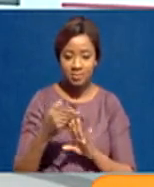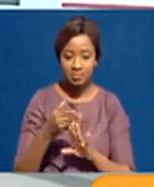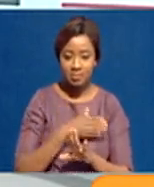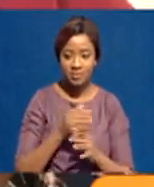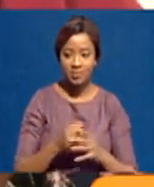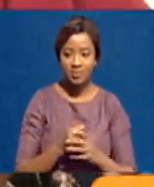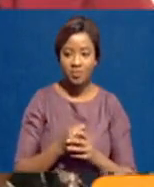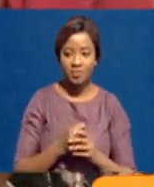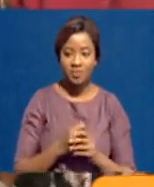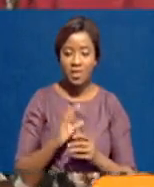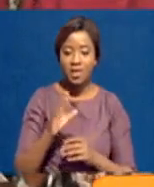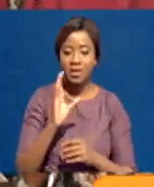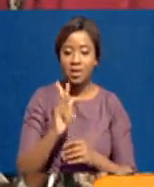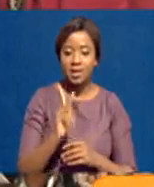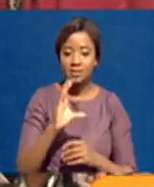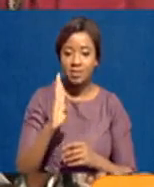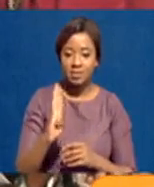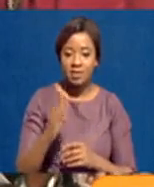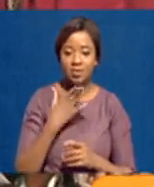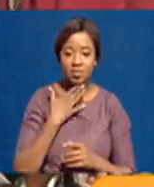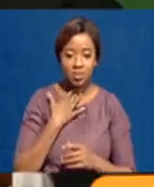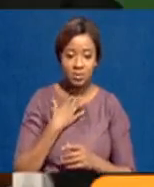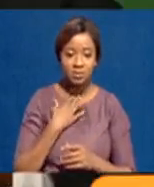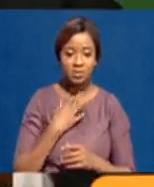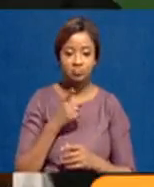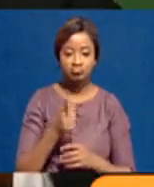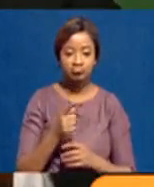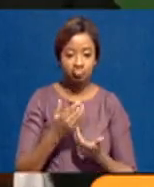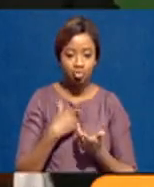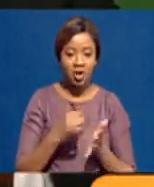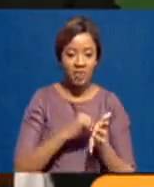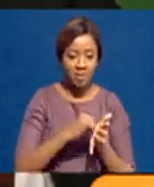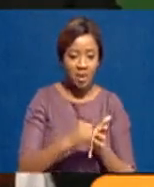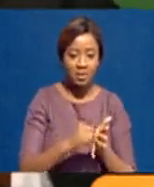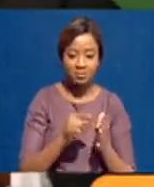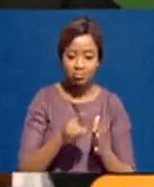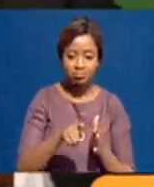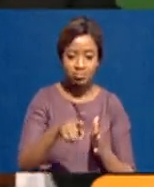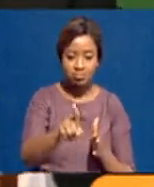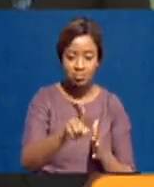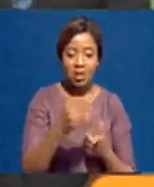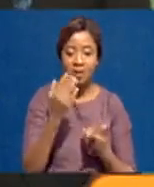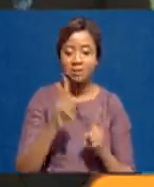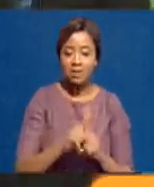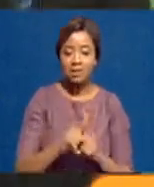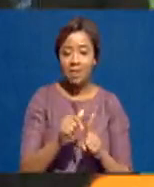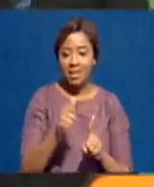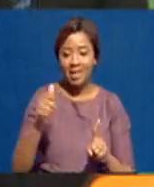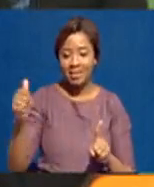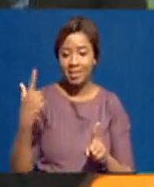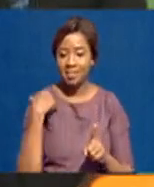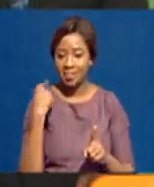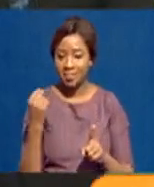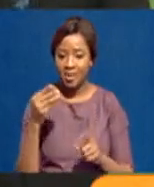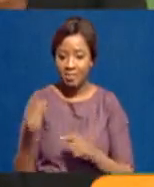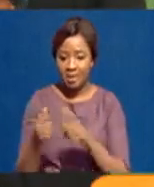past week. KCB is expected to keep Trust Merchant Bank as a distinct brand going forward, just as it has done with the other recent